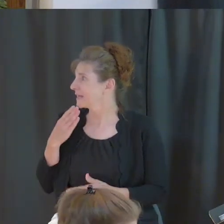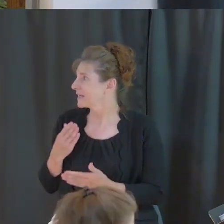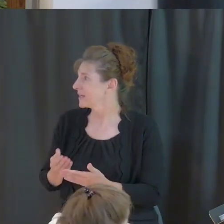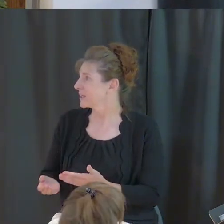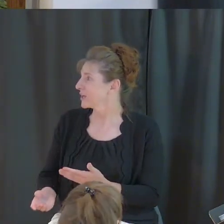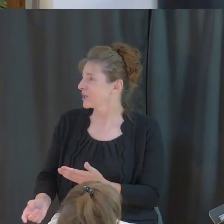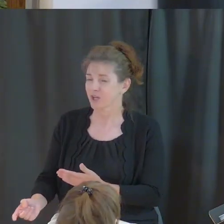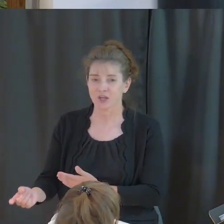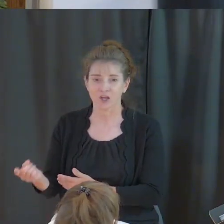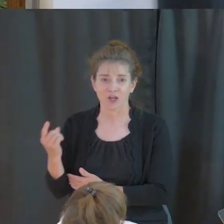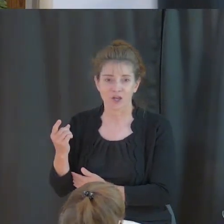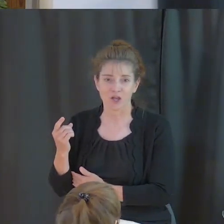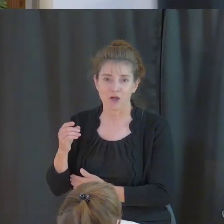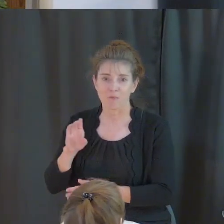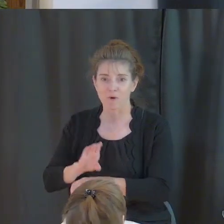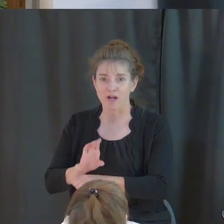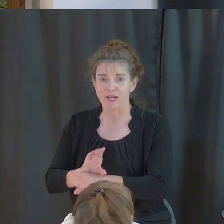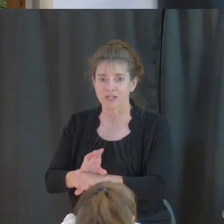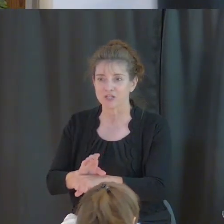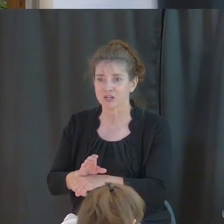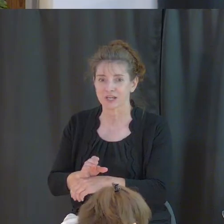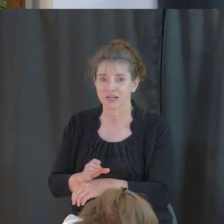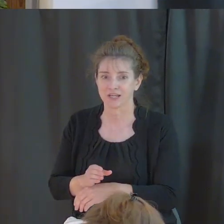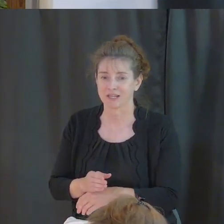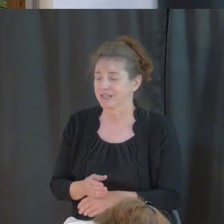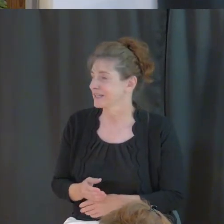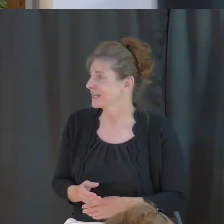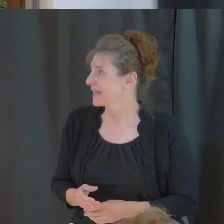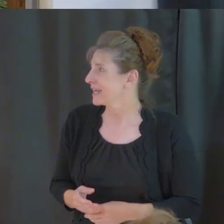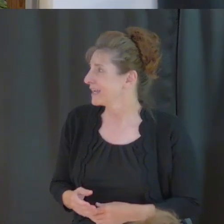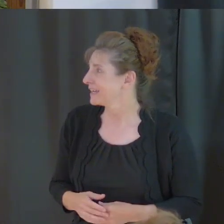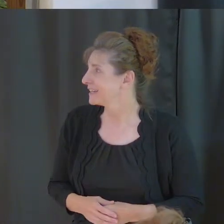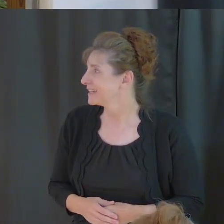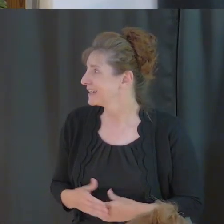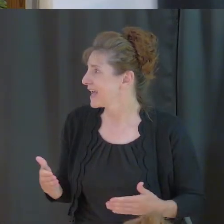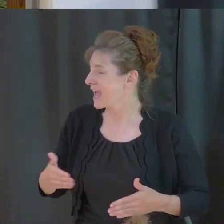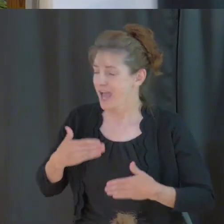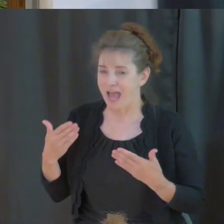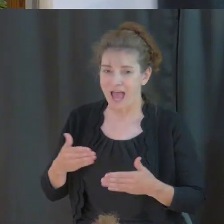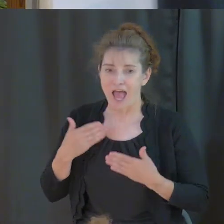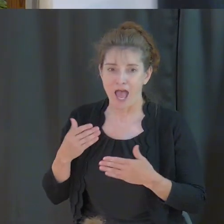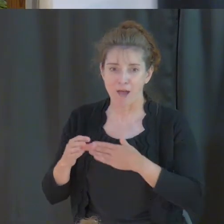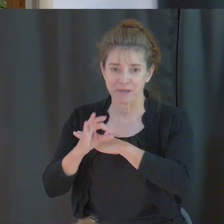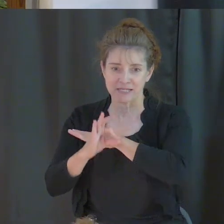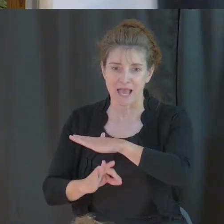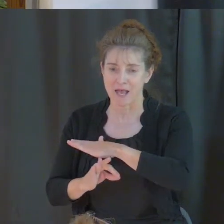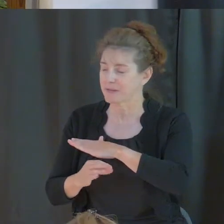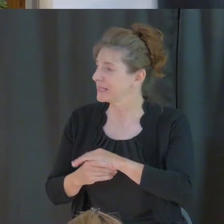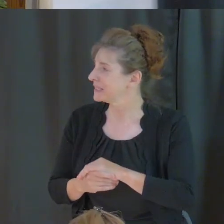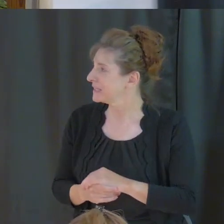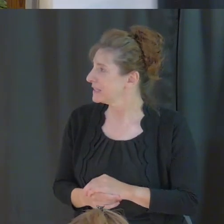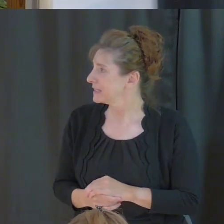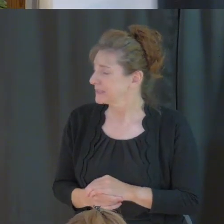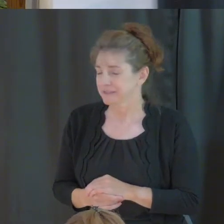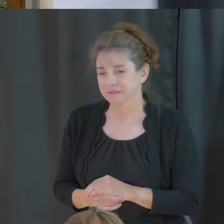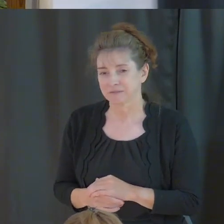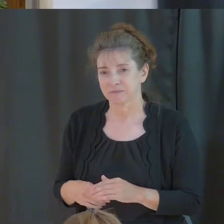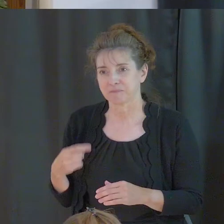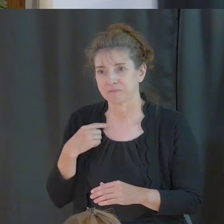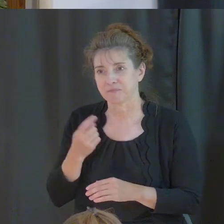A little bit better. At least people are smiling. We're all, hopefully, we've woken